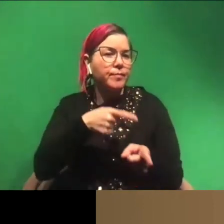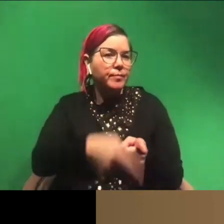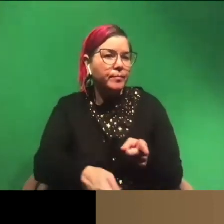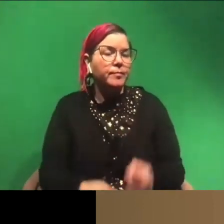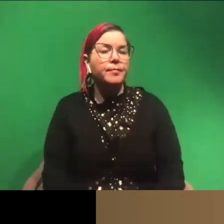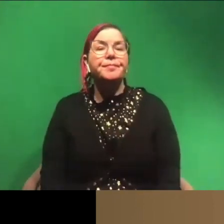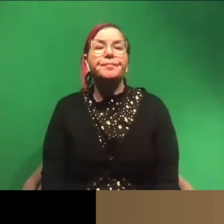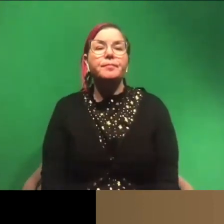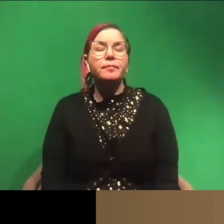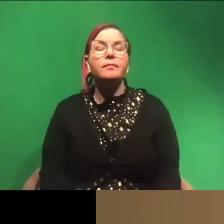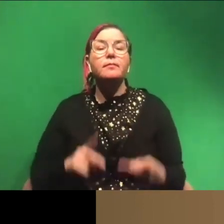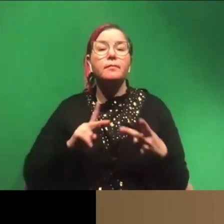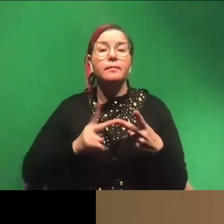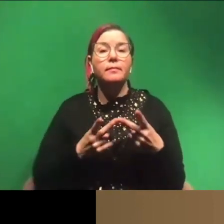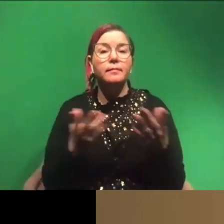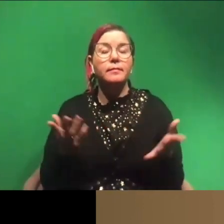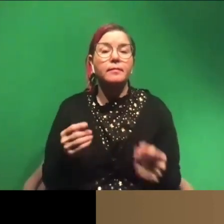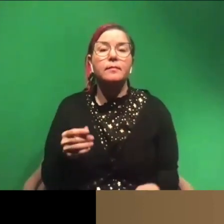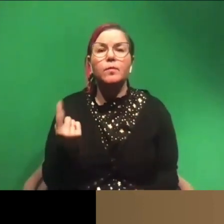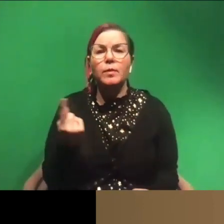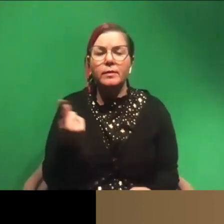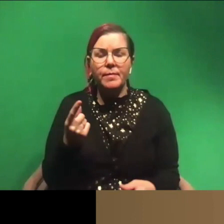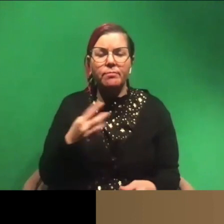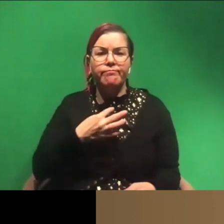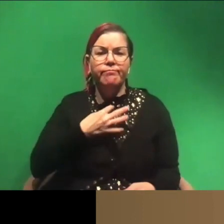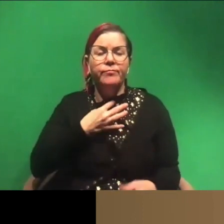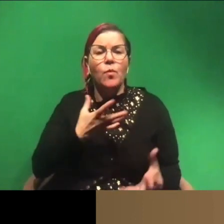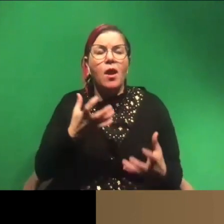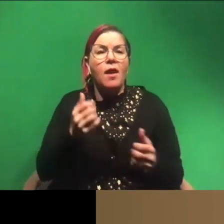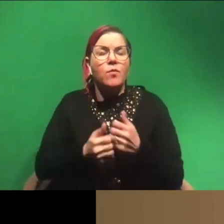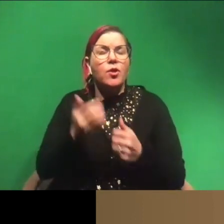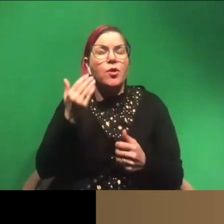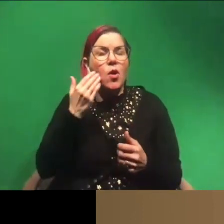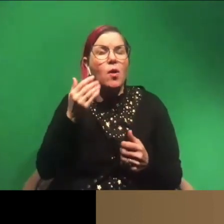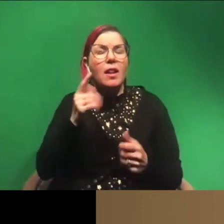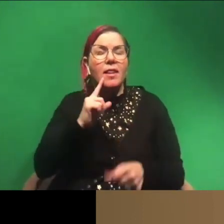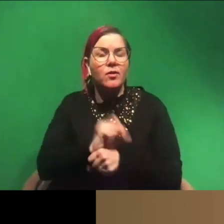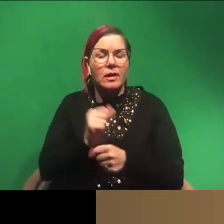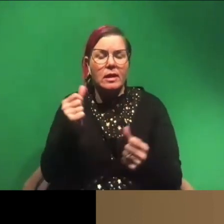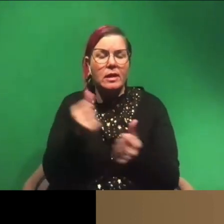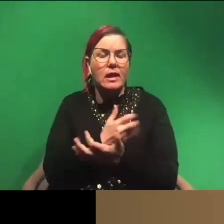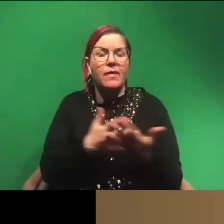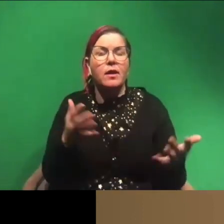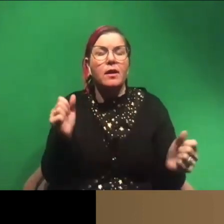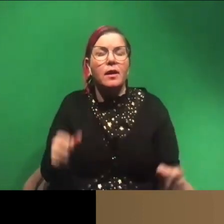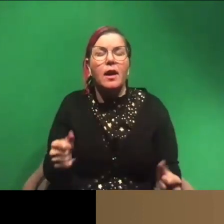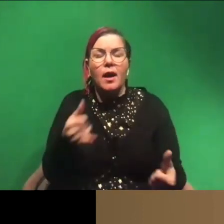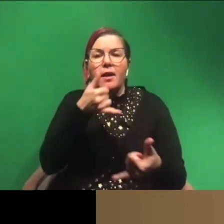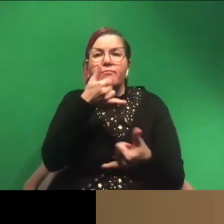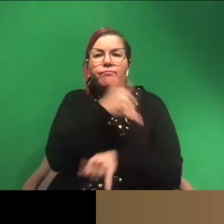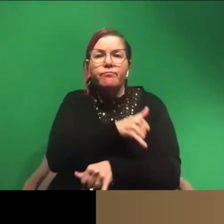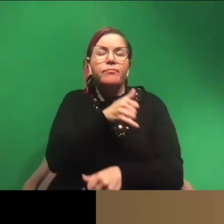expertise? And the second question is, what's something that you wish everybody knew about literally anything? It can be as silly